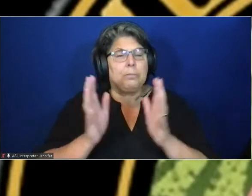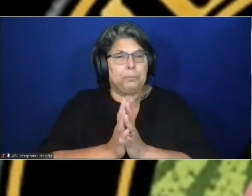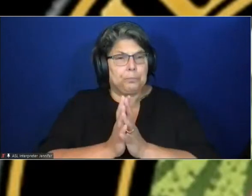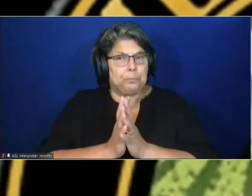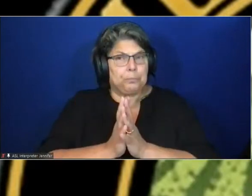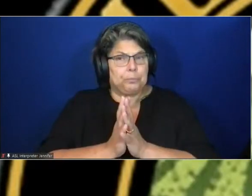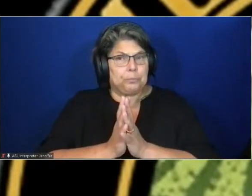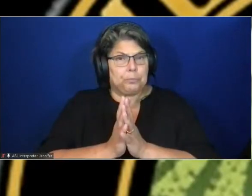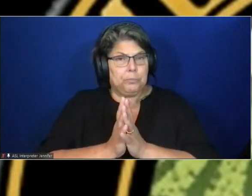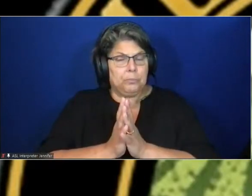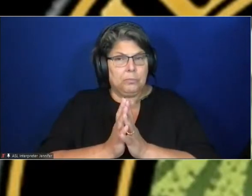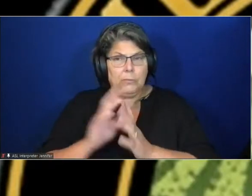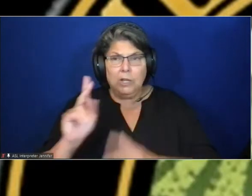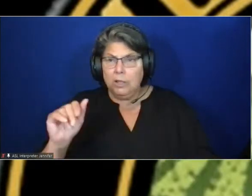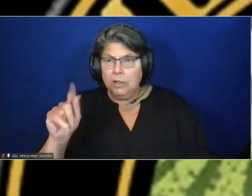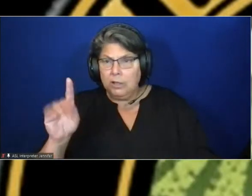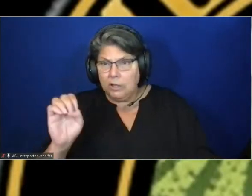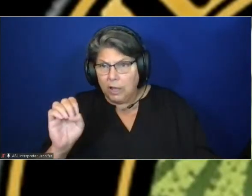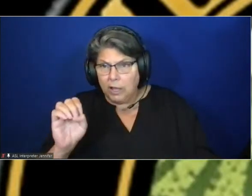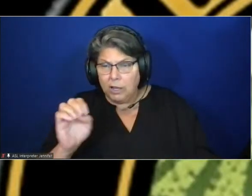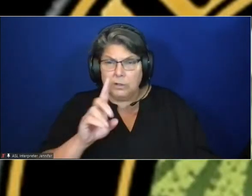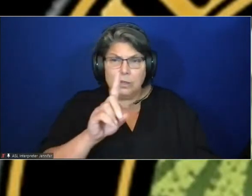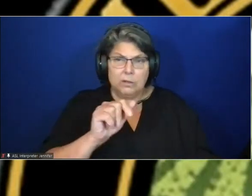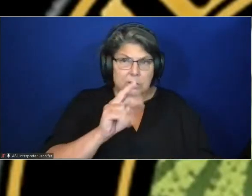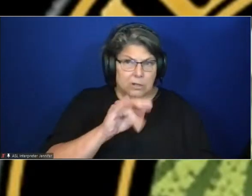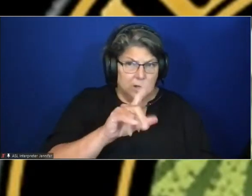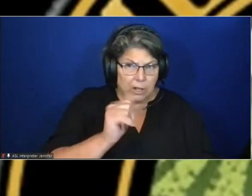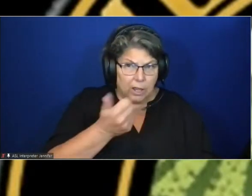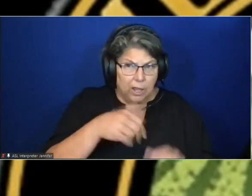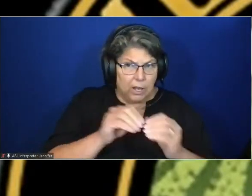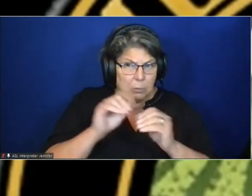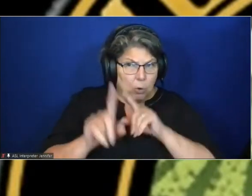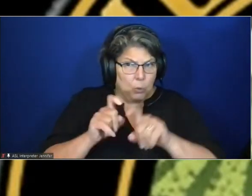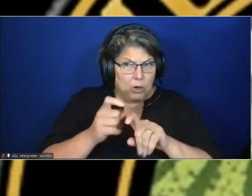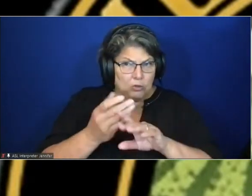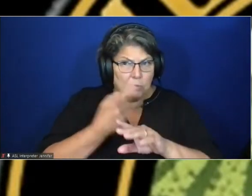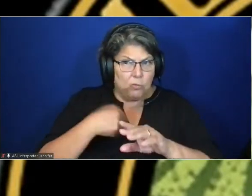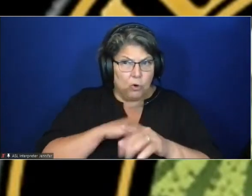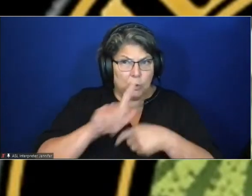Either Kate or Danilo, did you have any follow-up questions before we wrap things up?